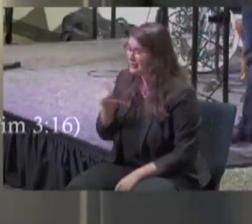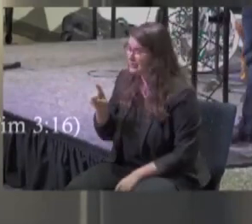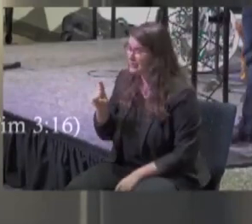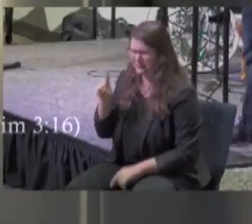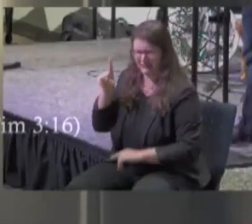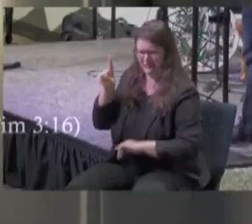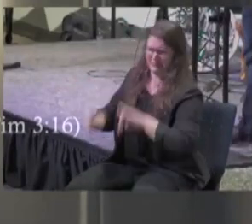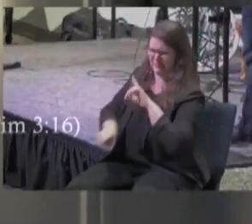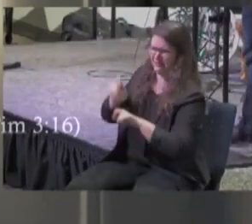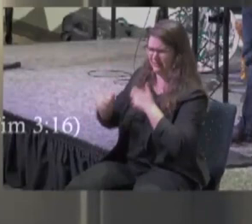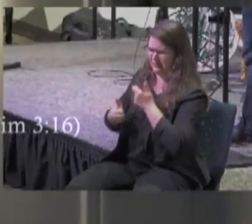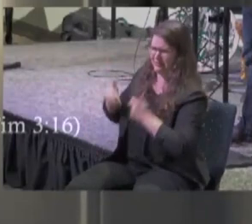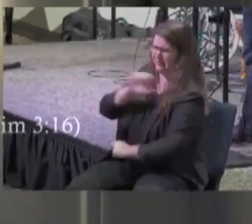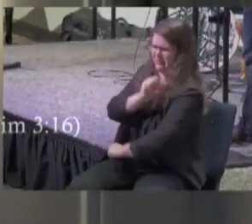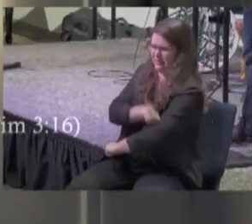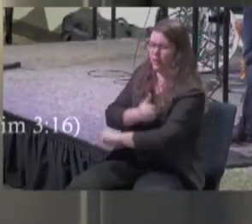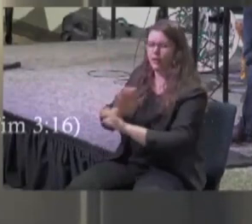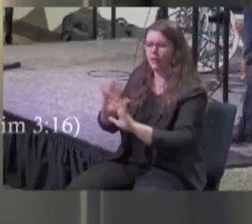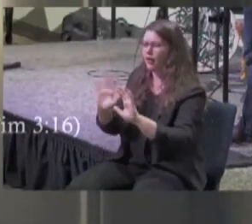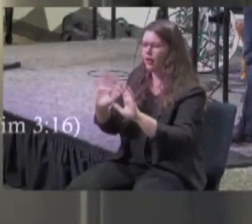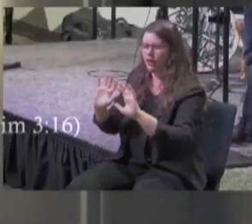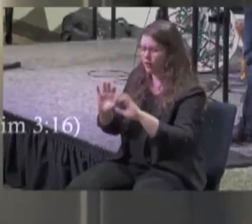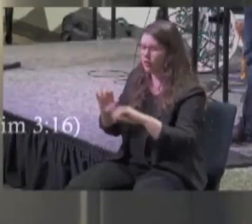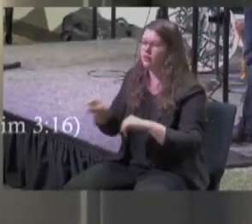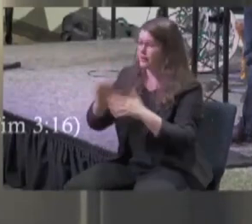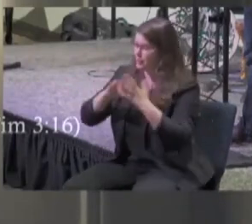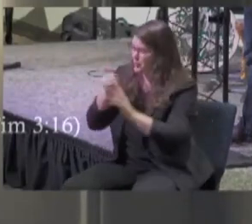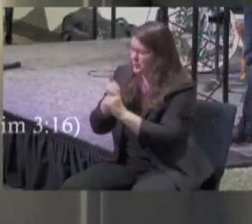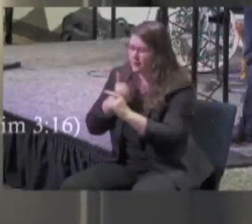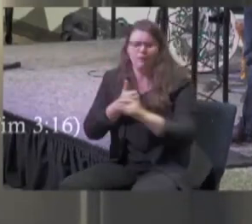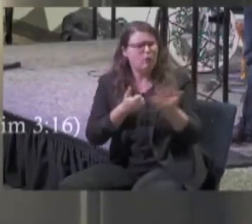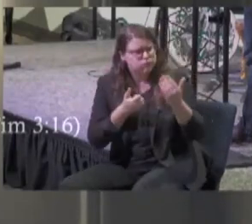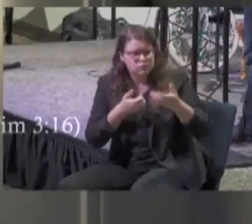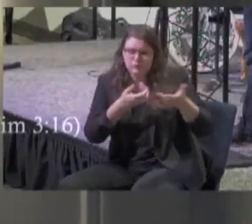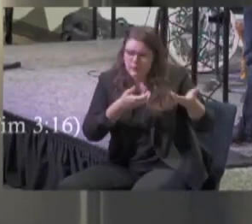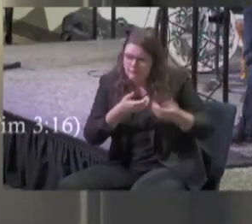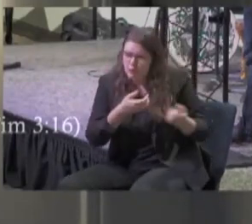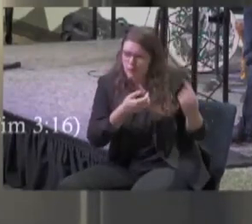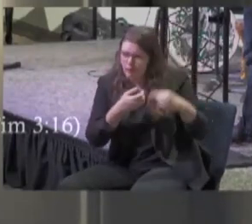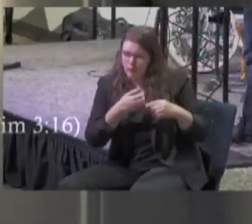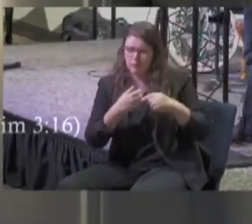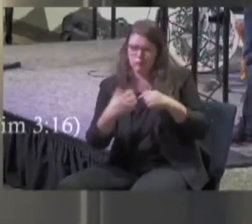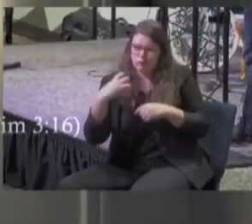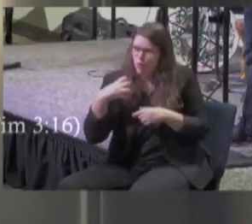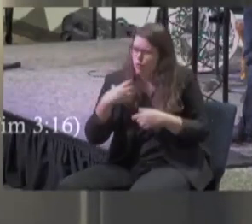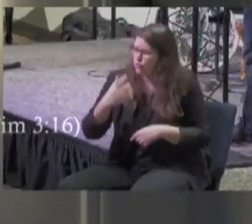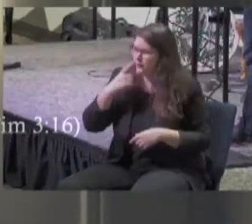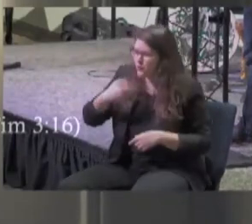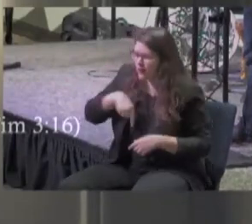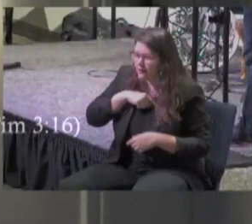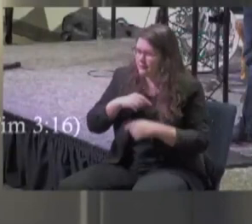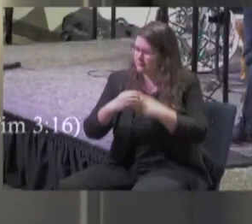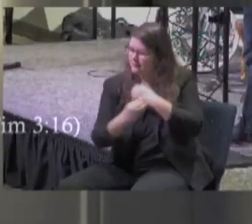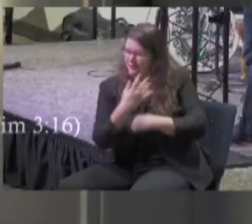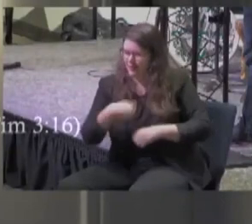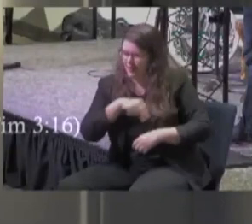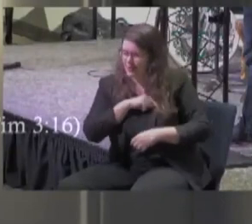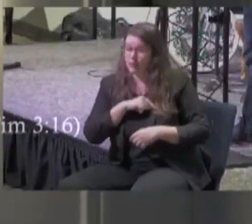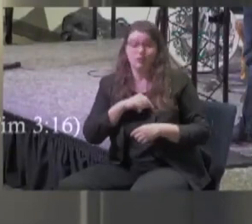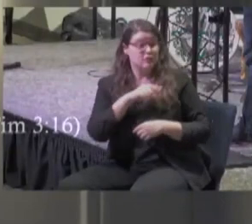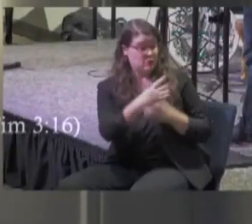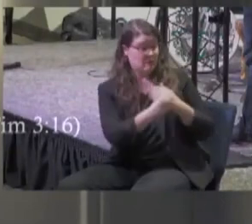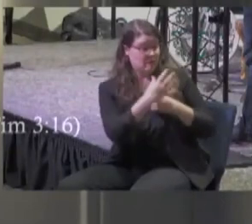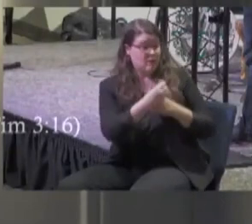as invited coaches and advisors, whose advice may or may not be accepted, of course.